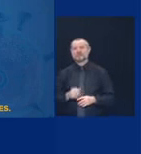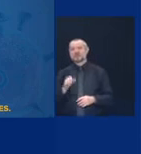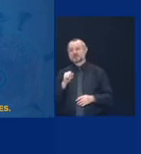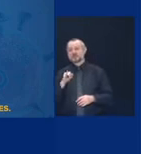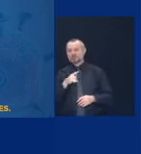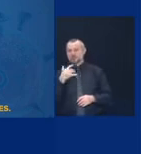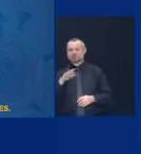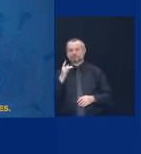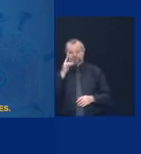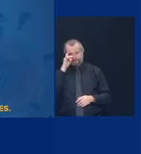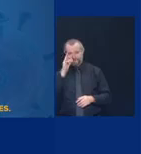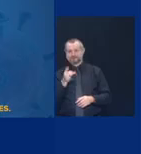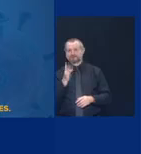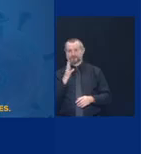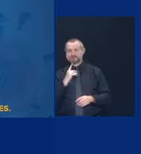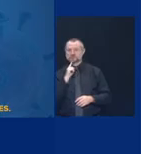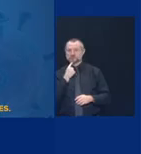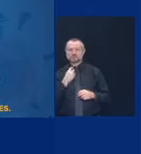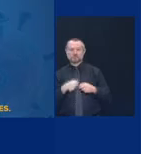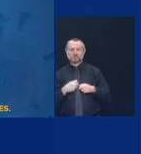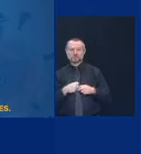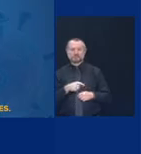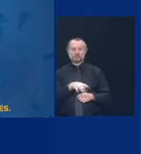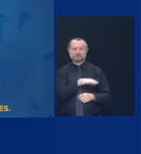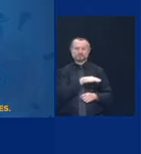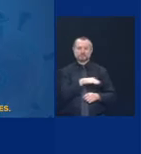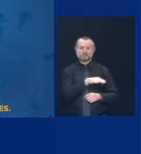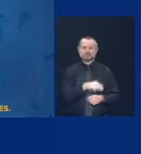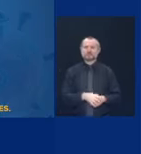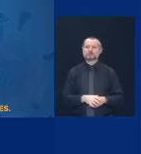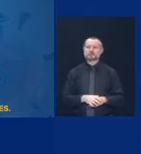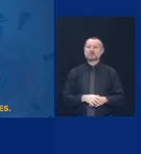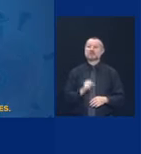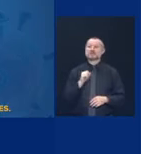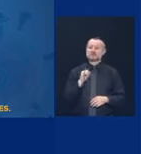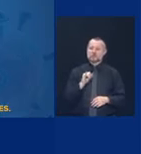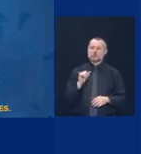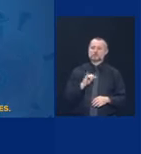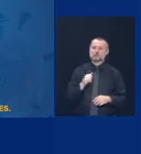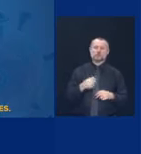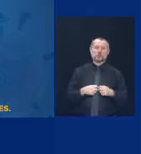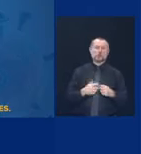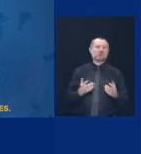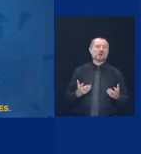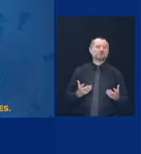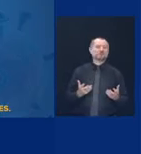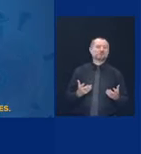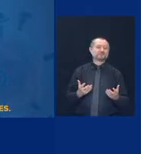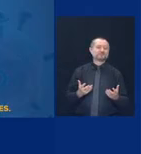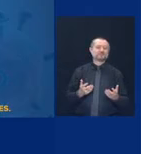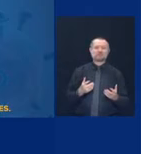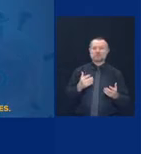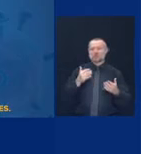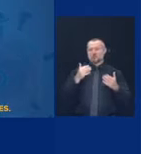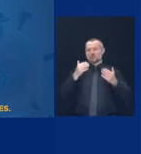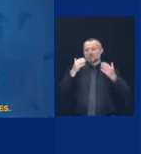problem. Staten Island is also a problem in terms of overburdening